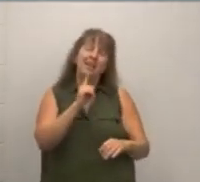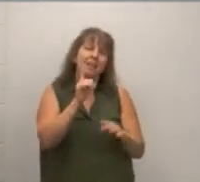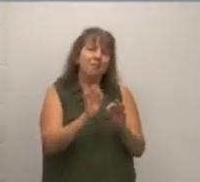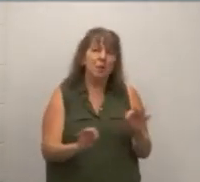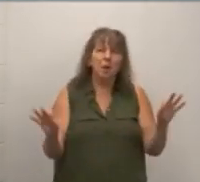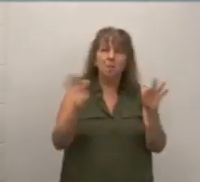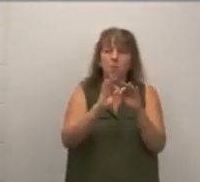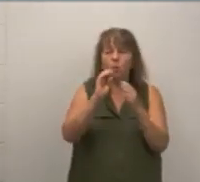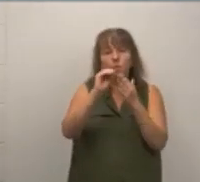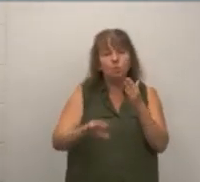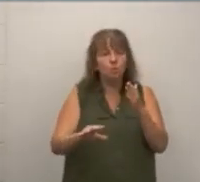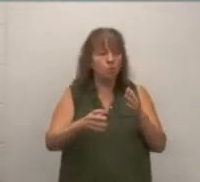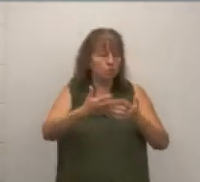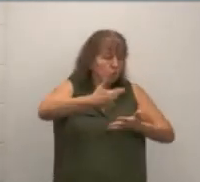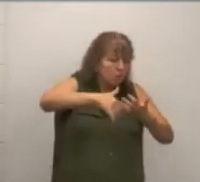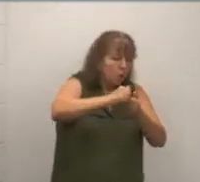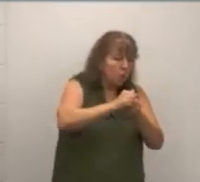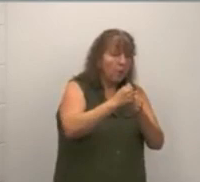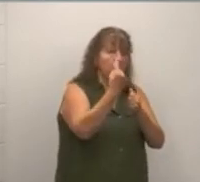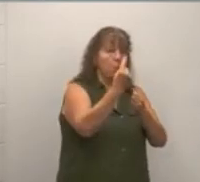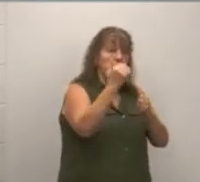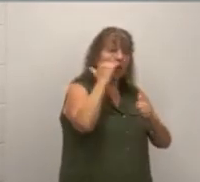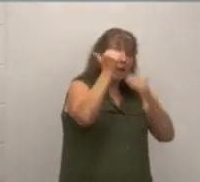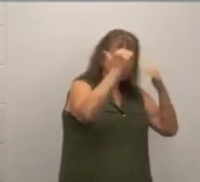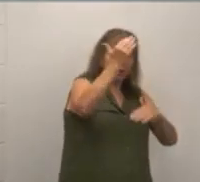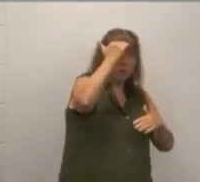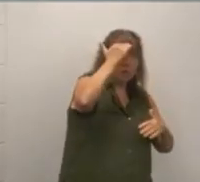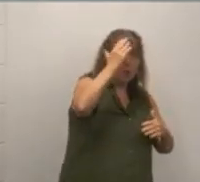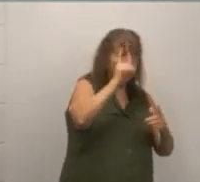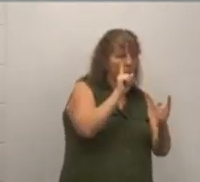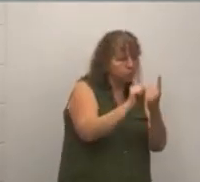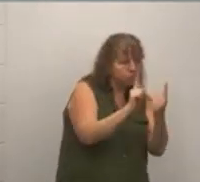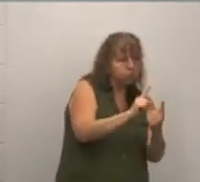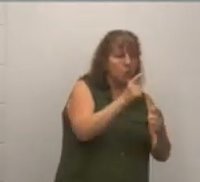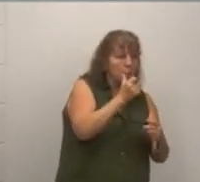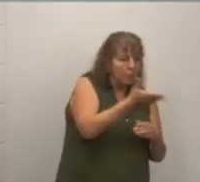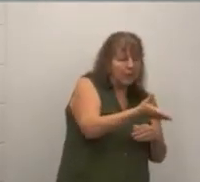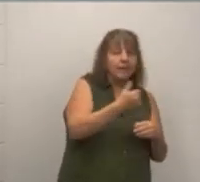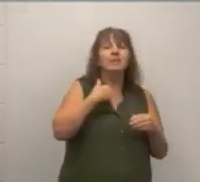students together with that adult and the students that they're currently working with.